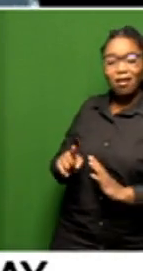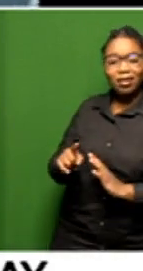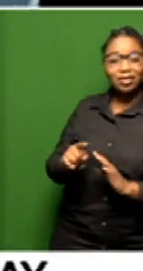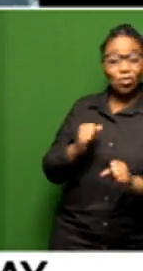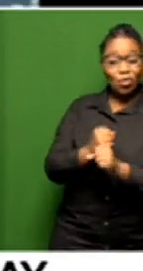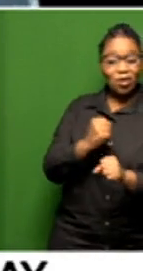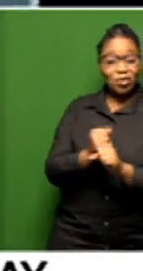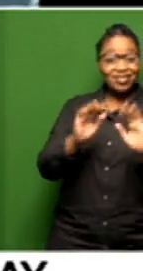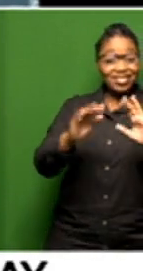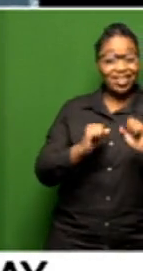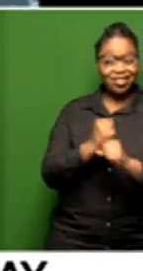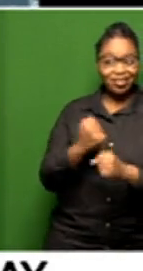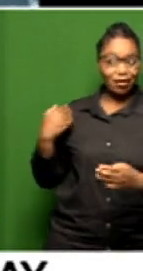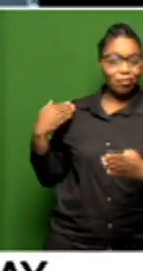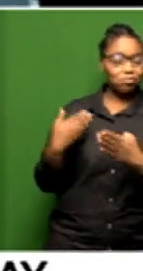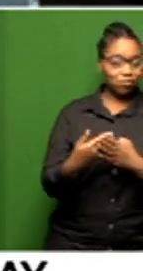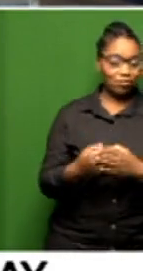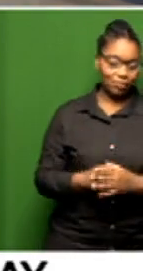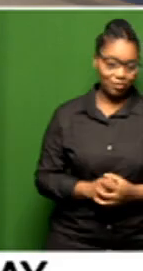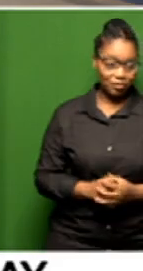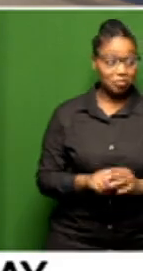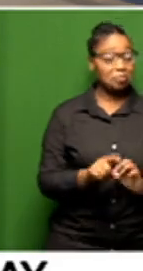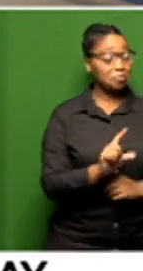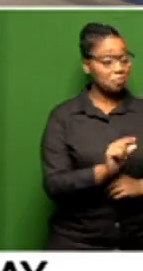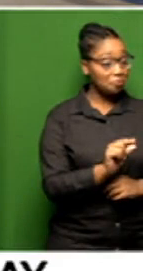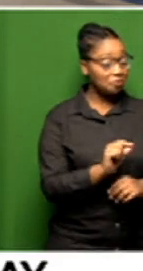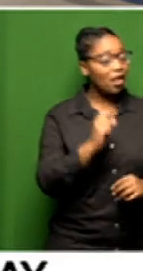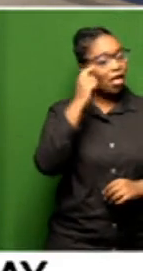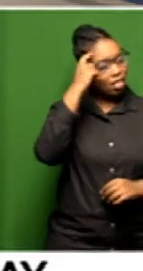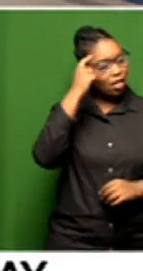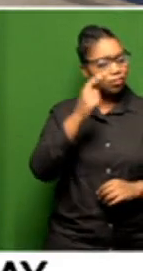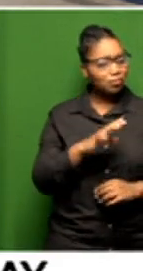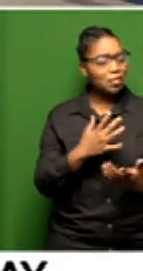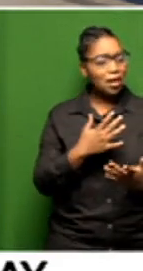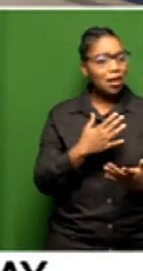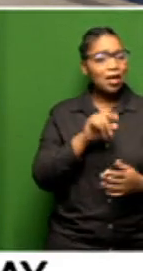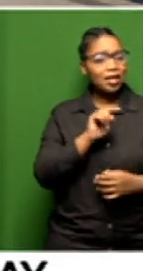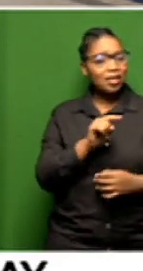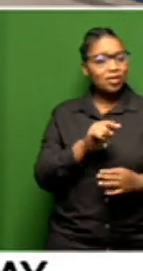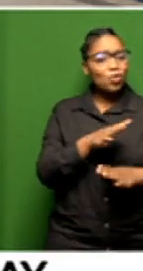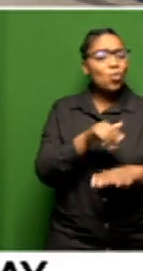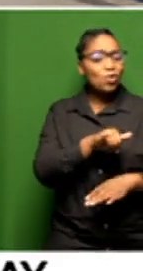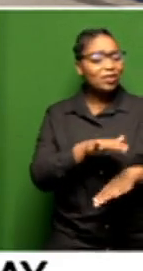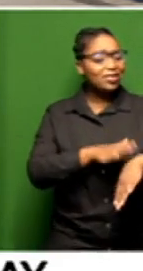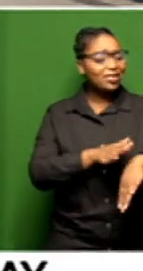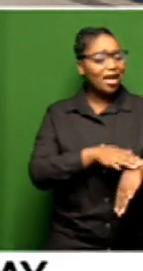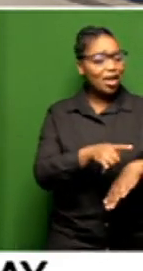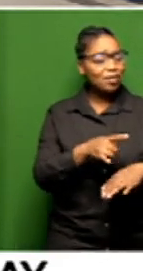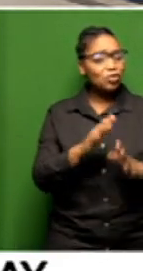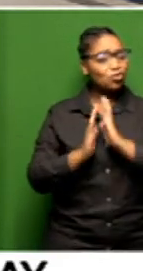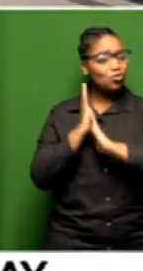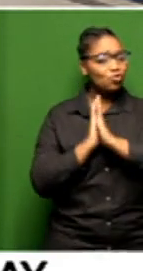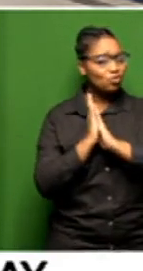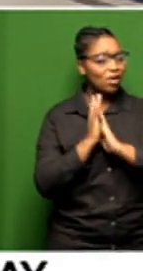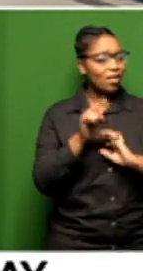years. I mean, what period of history is the play set in, and when within the history are the